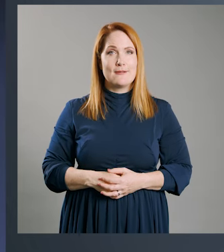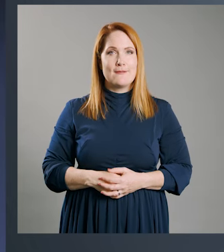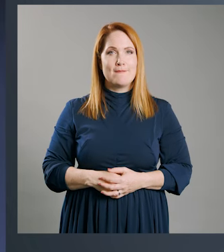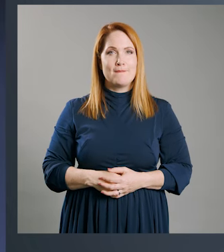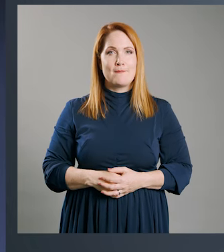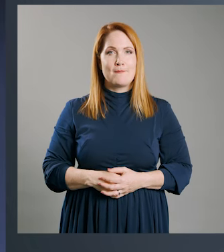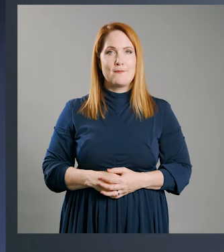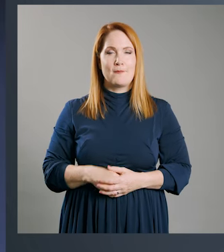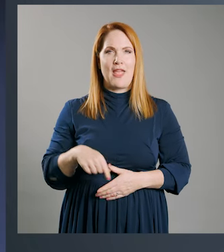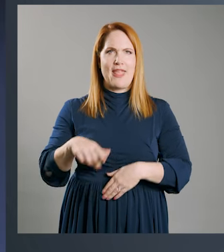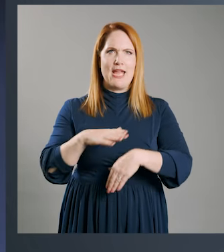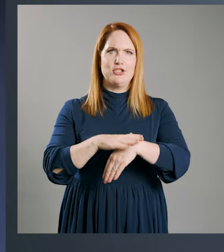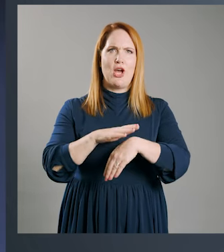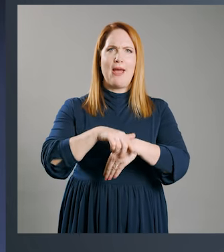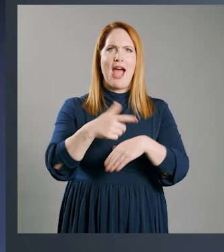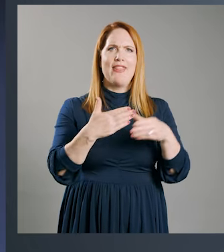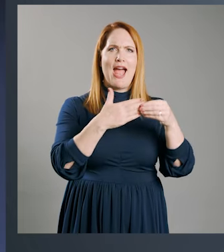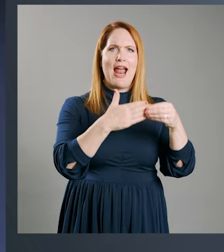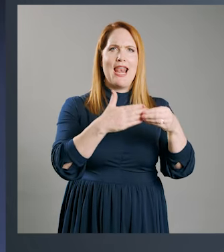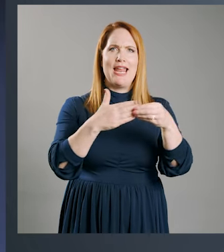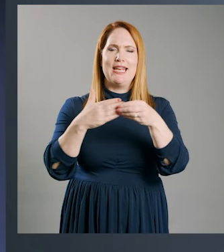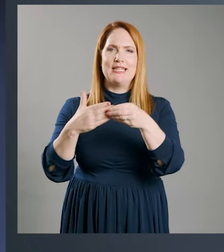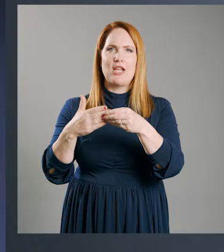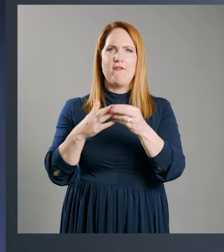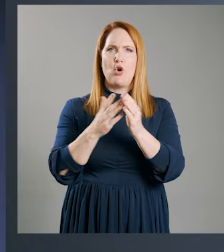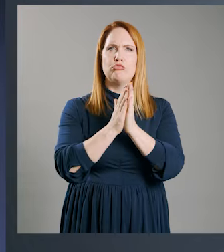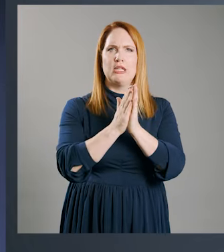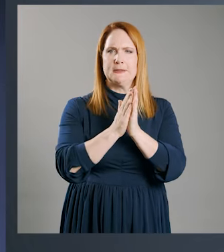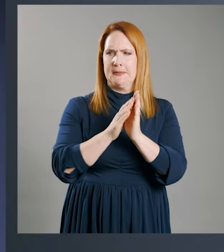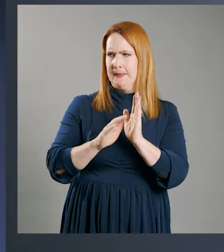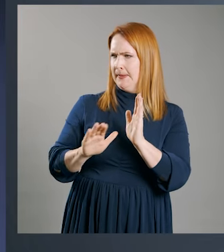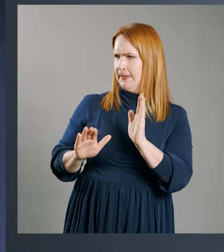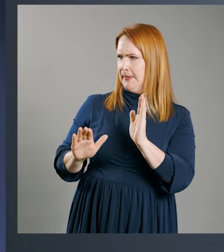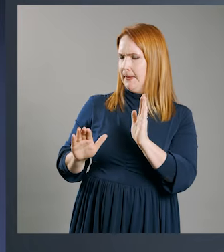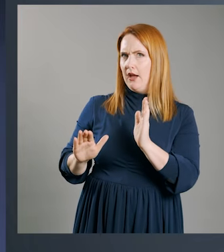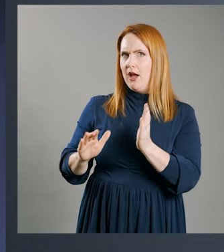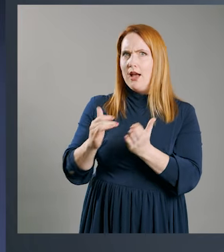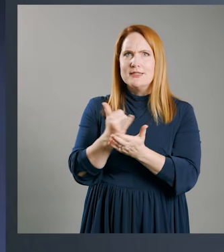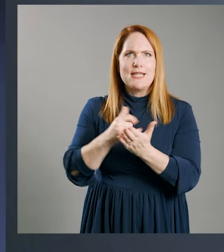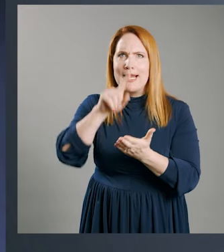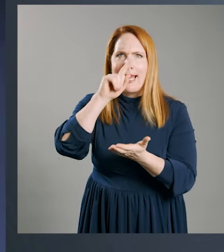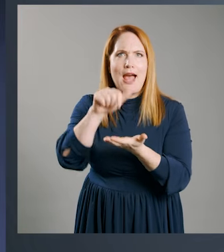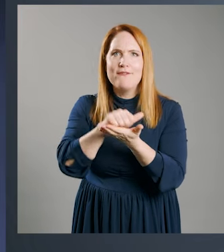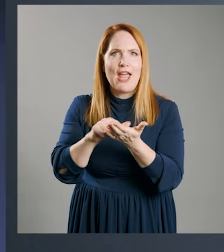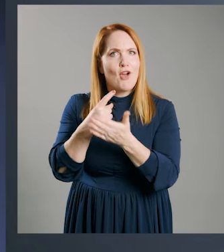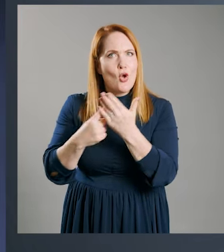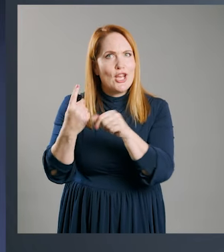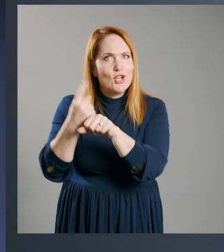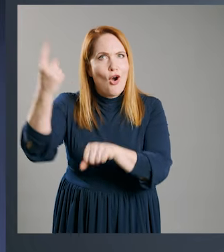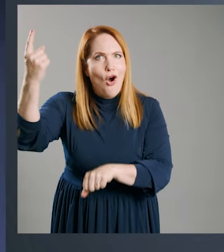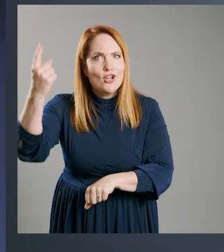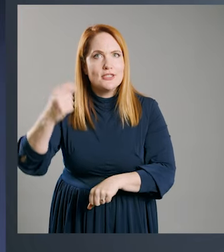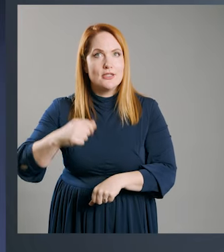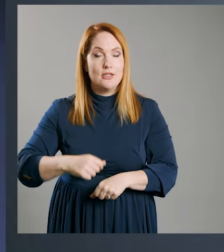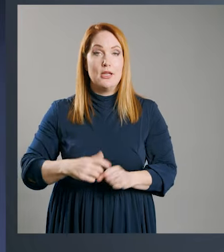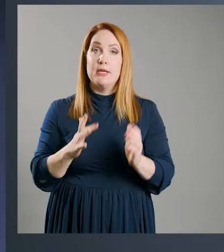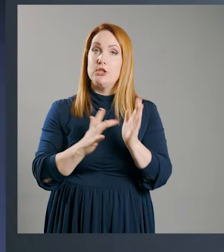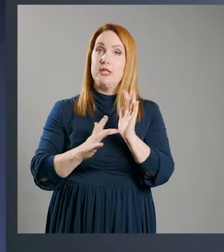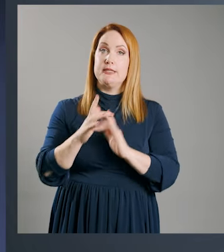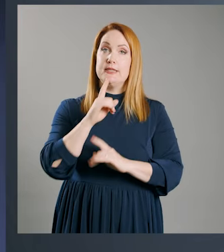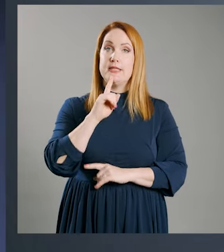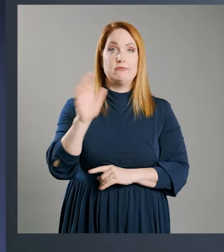This was so controversial to the leaders of religious law. Nobody could forgive sins except God. And what Jesus was saying